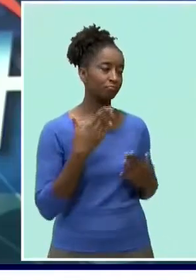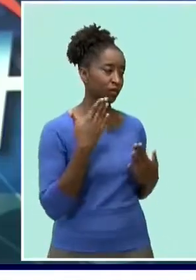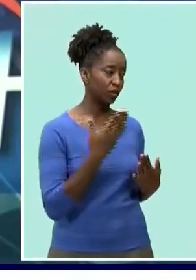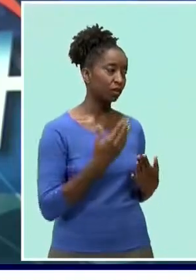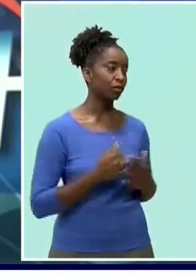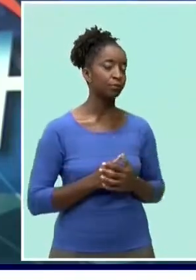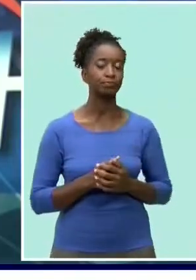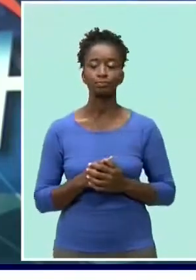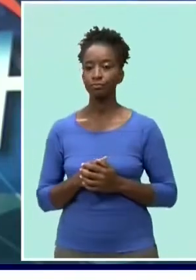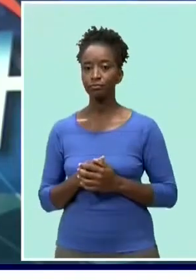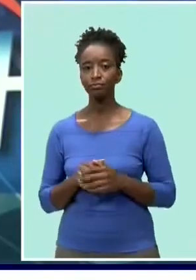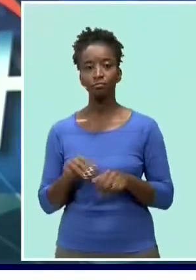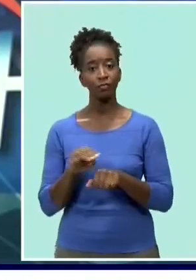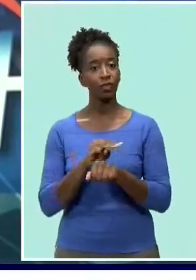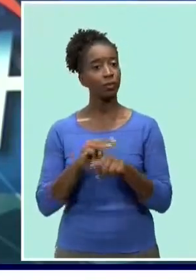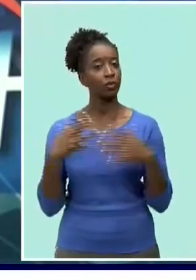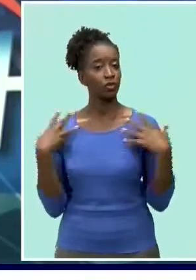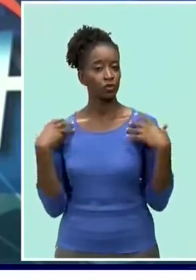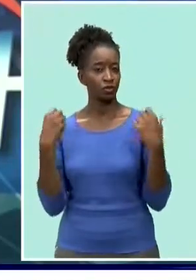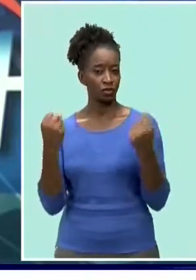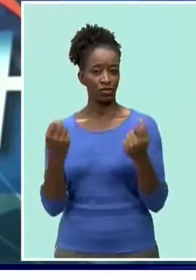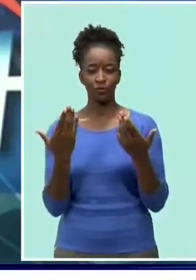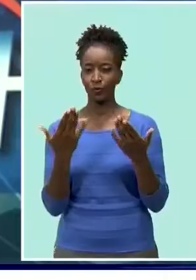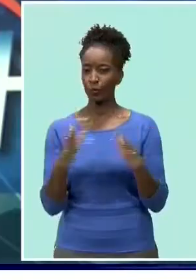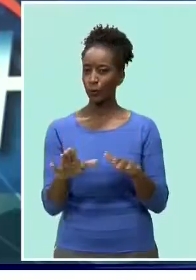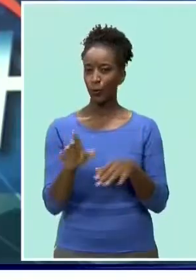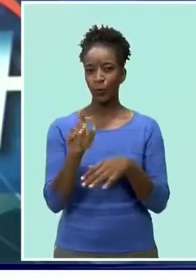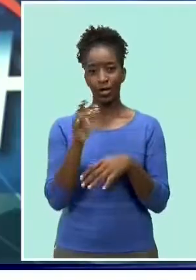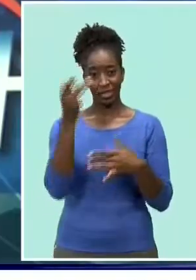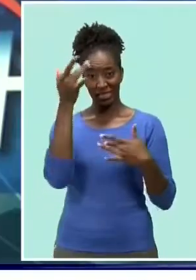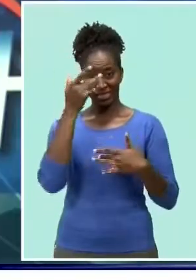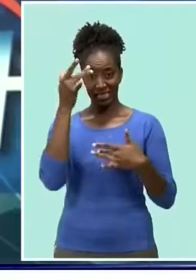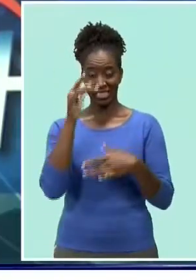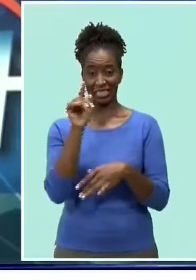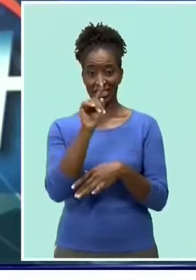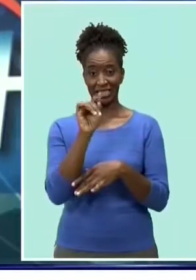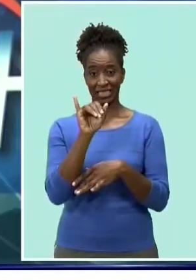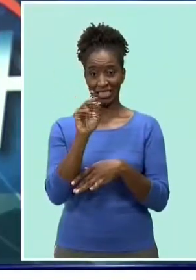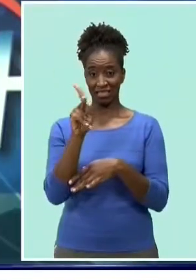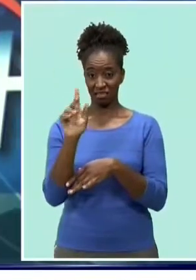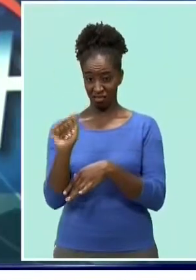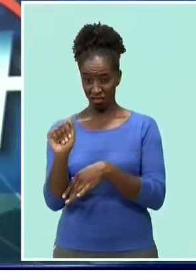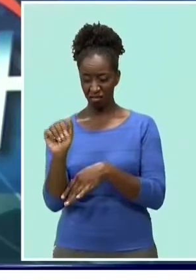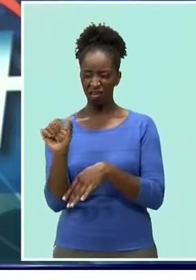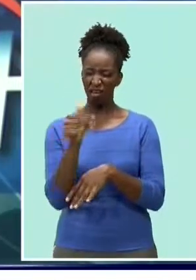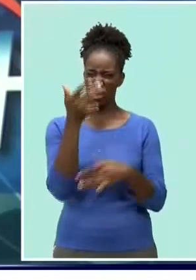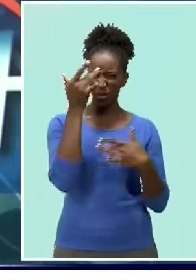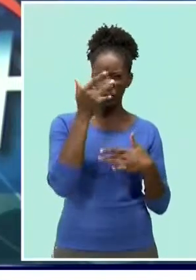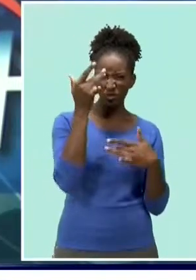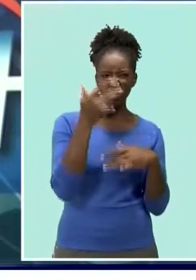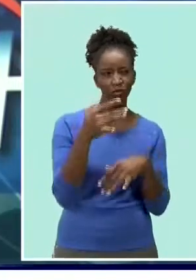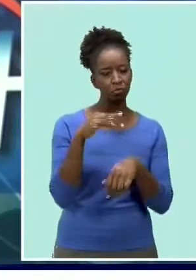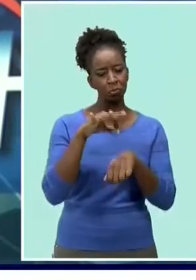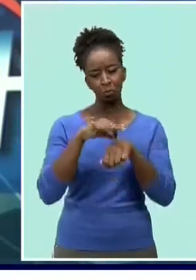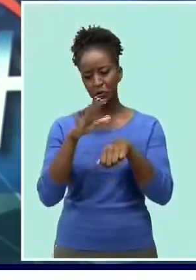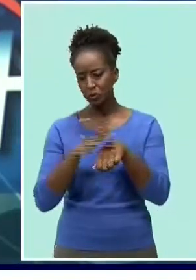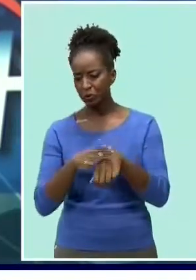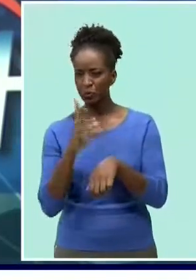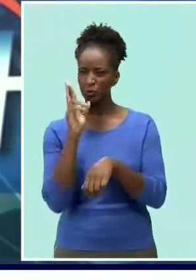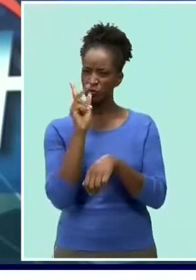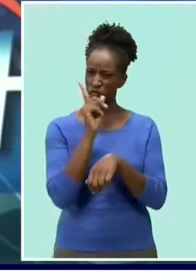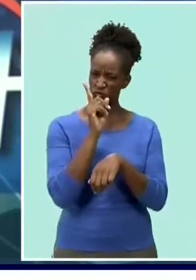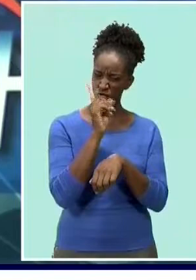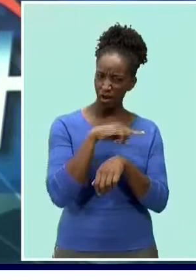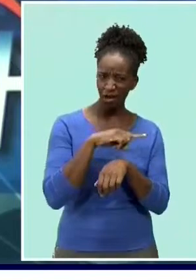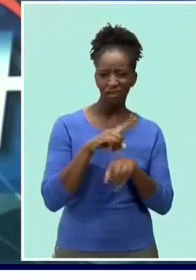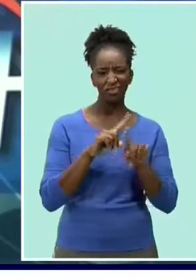Ministry of Health is moving to prevent a resurgence in Zika and other vector-borne diseases. As Lorna Jones reports, a new tool has been added to the